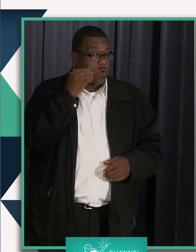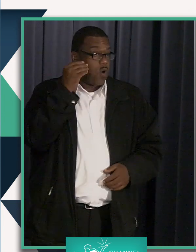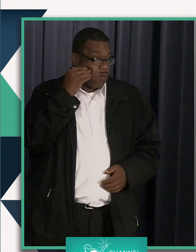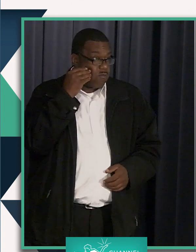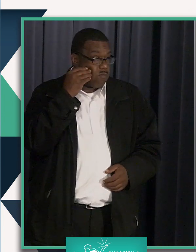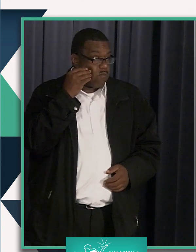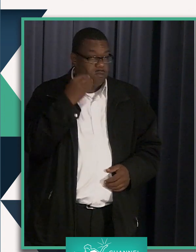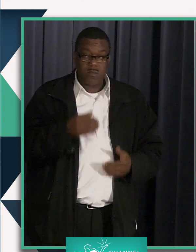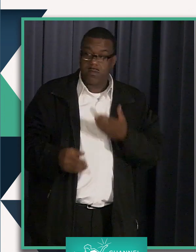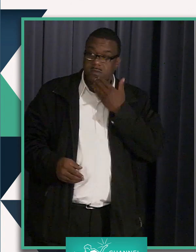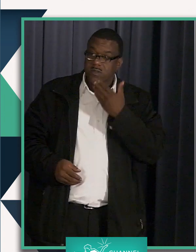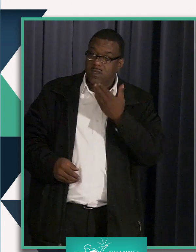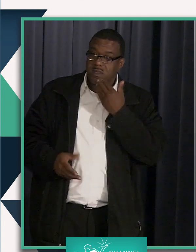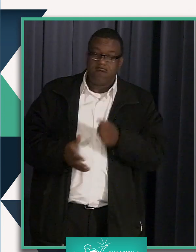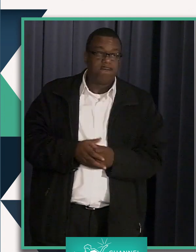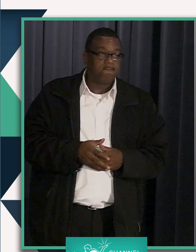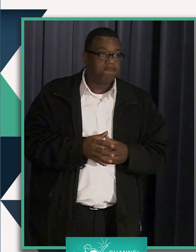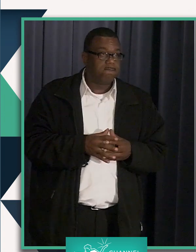right, thank you.